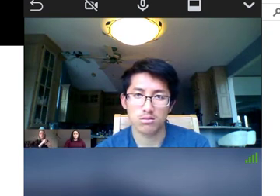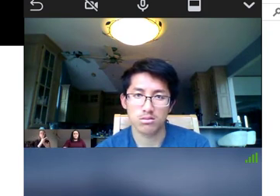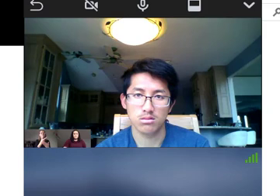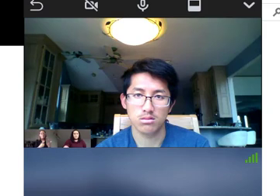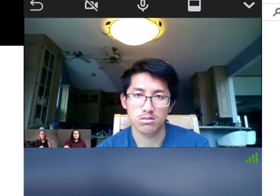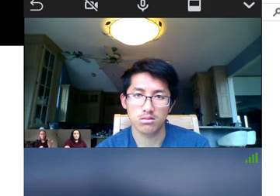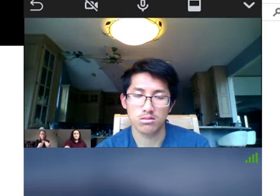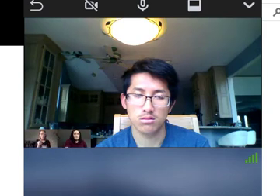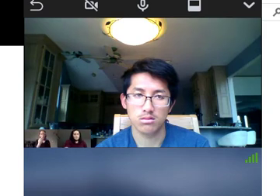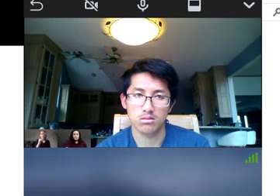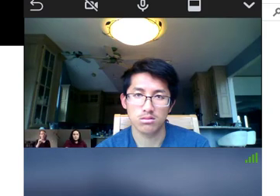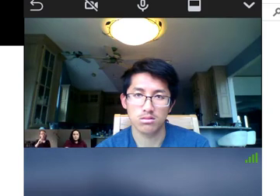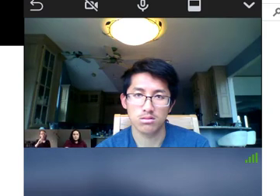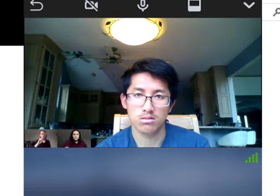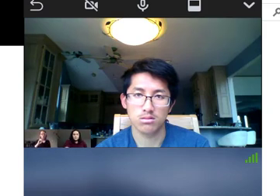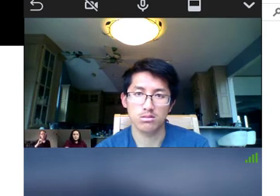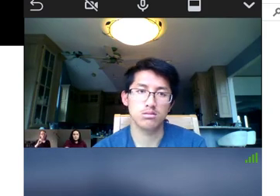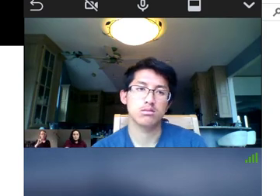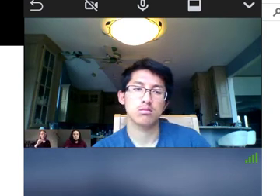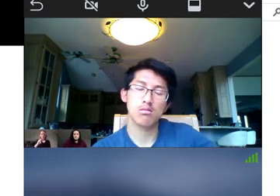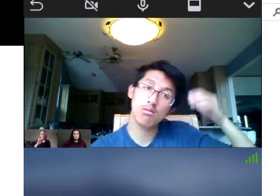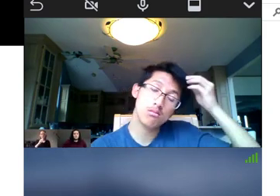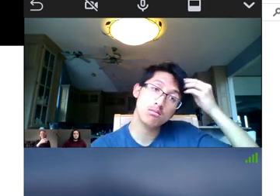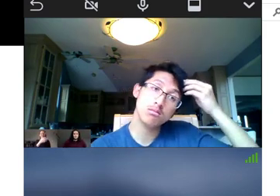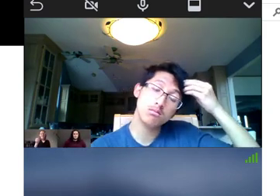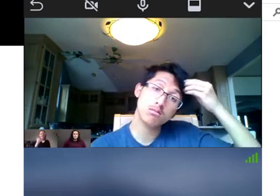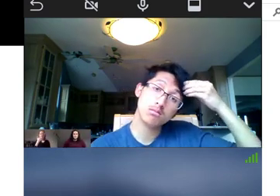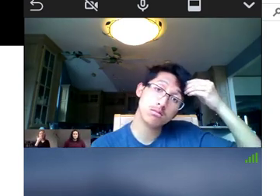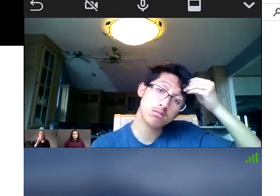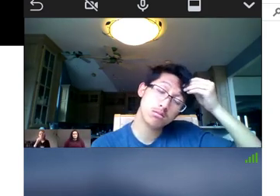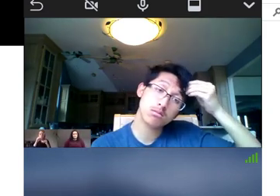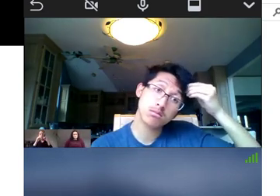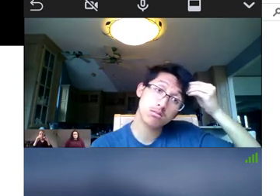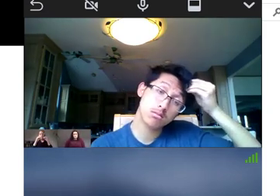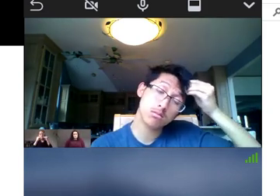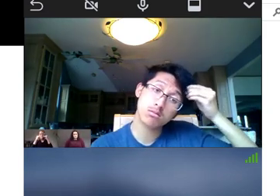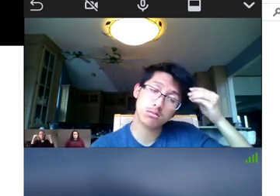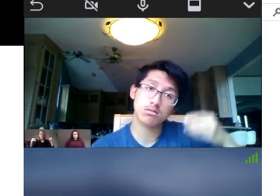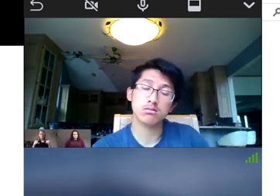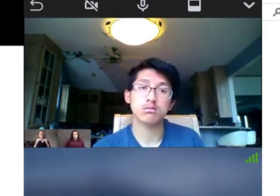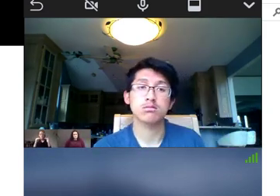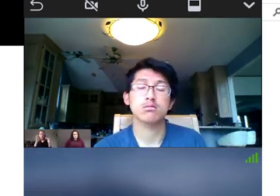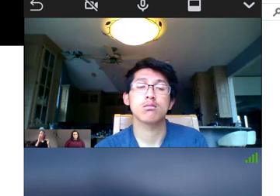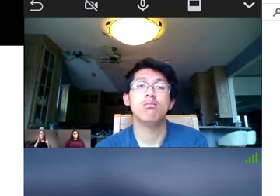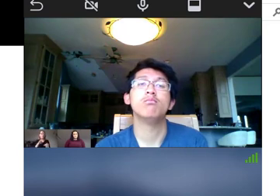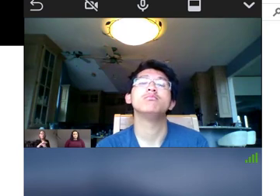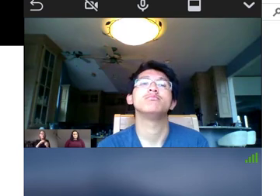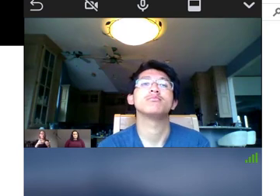boundary layers become fully developed once we move 10 diameters into the pipe.